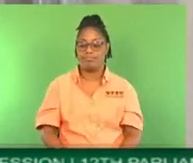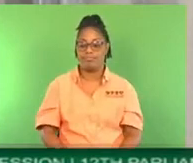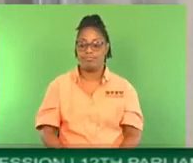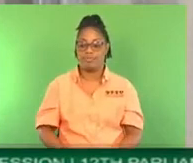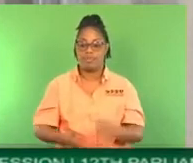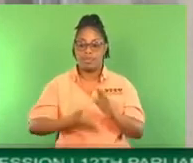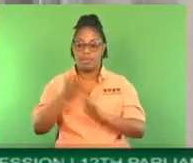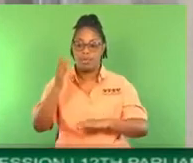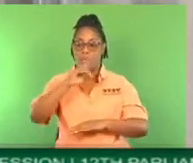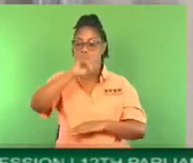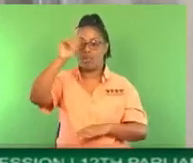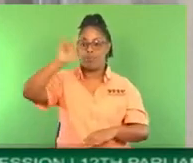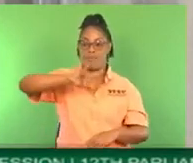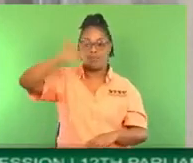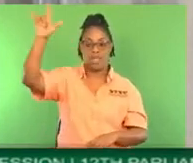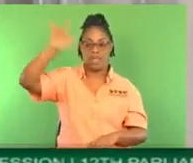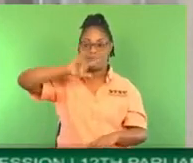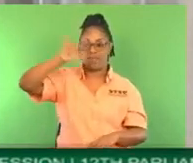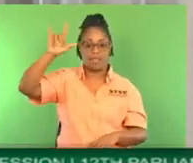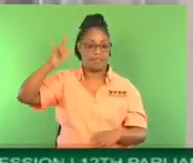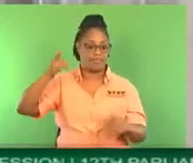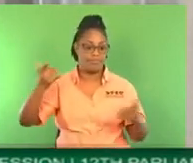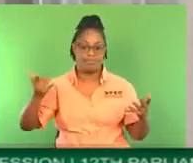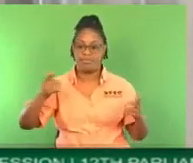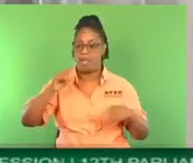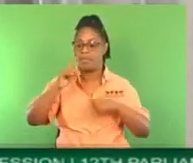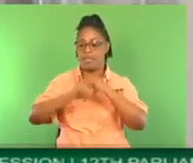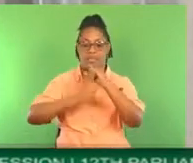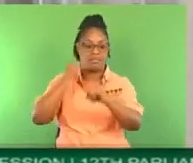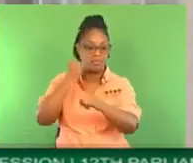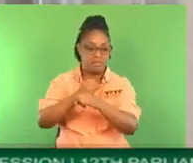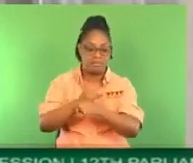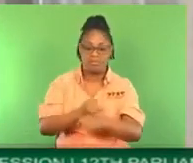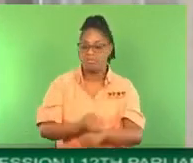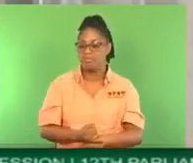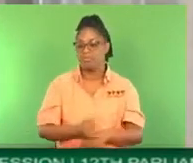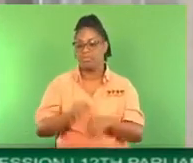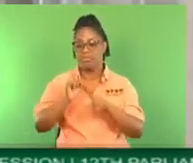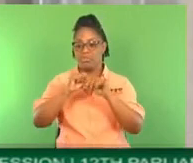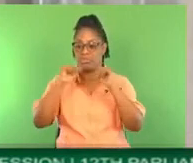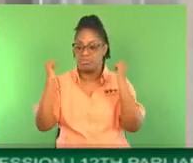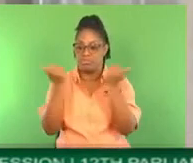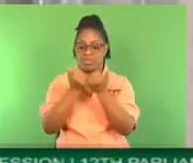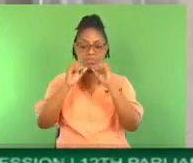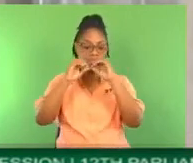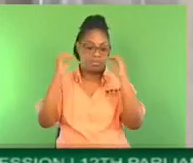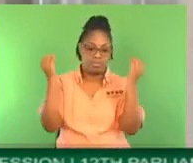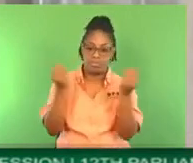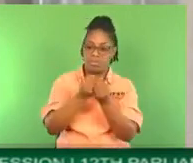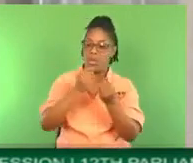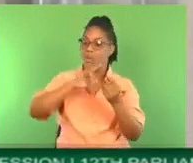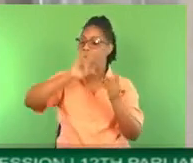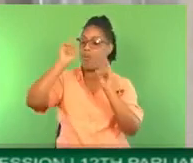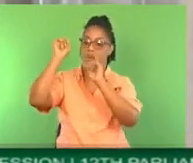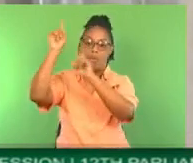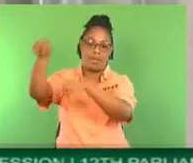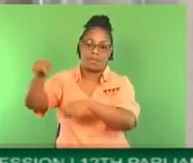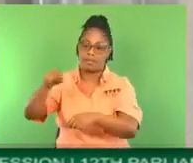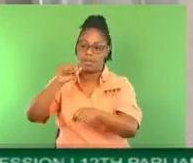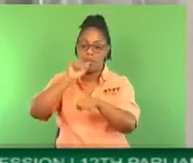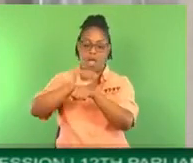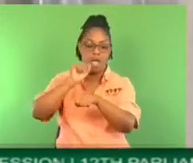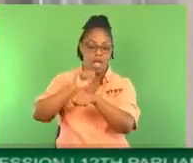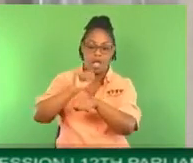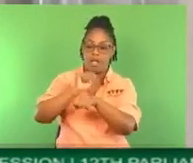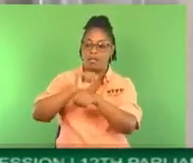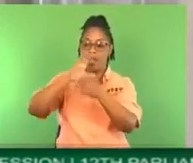recruiting agencies. They're looking for better salaries, remuneration, further education and training. They feel